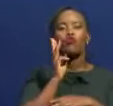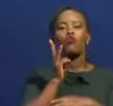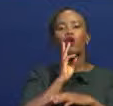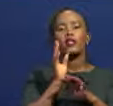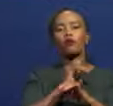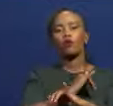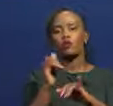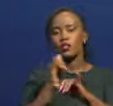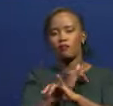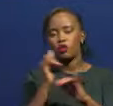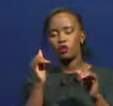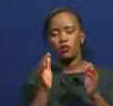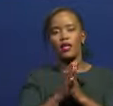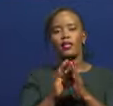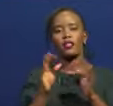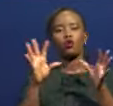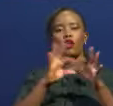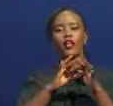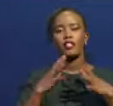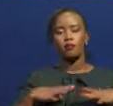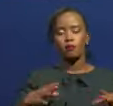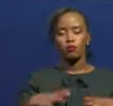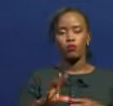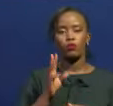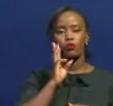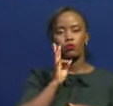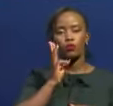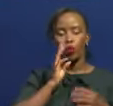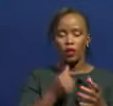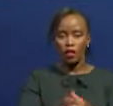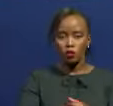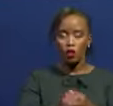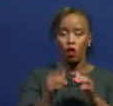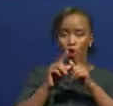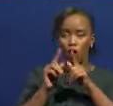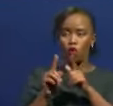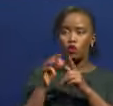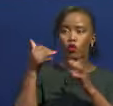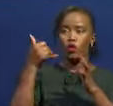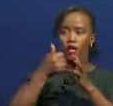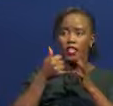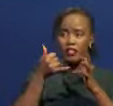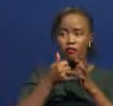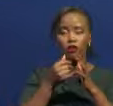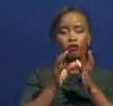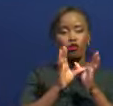water supply to citizens. That stakeholders involve communities from the